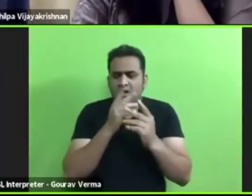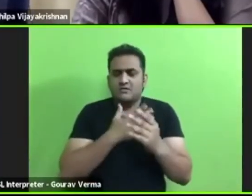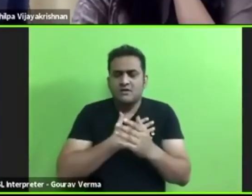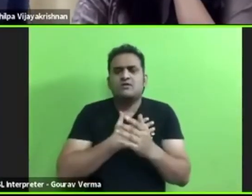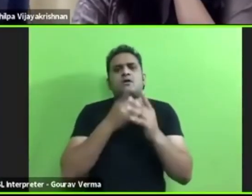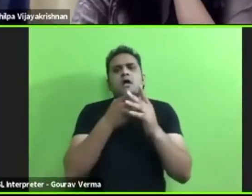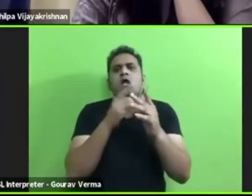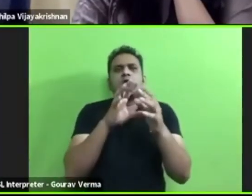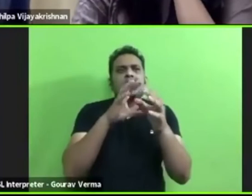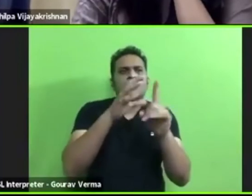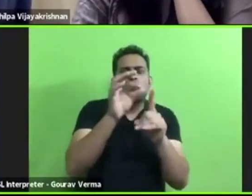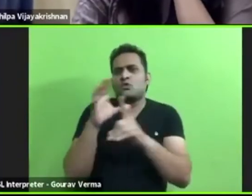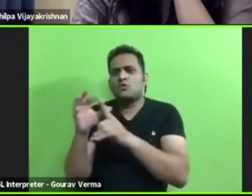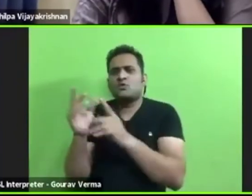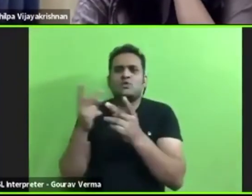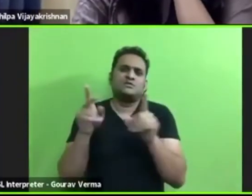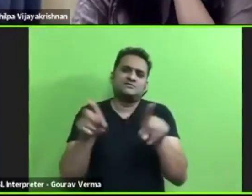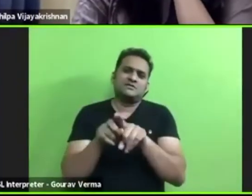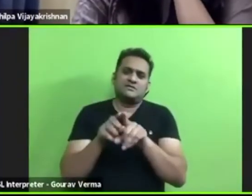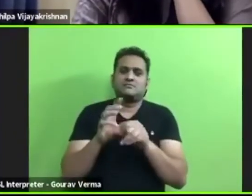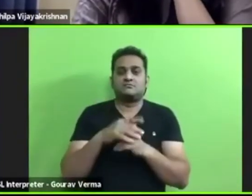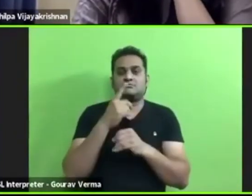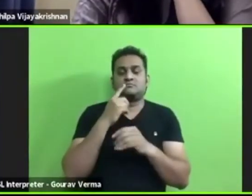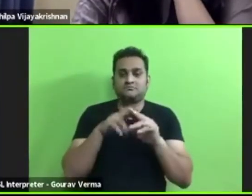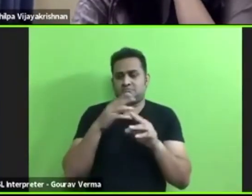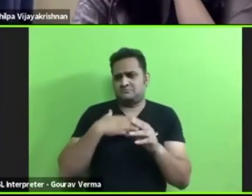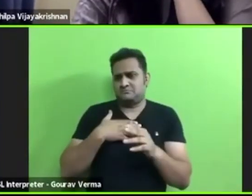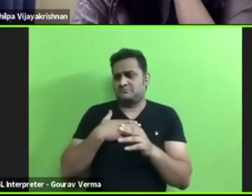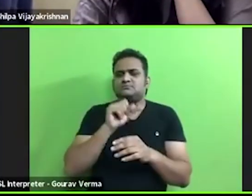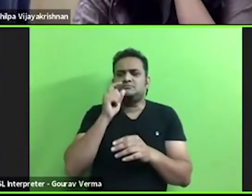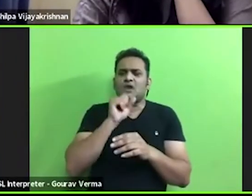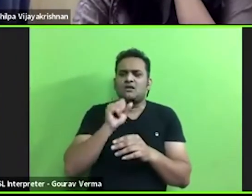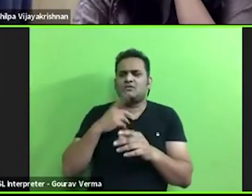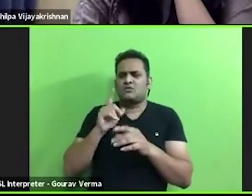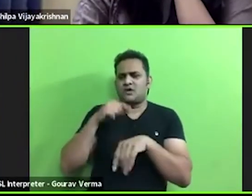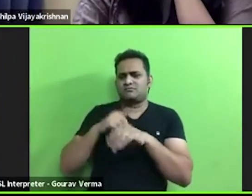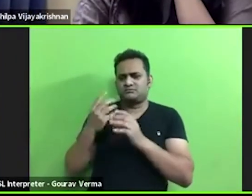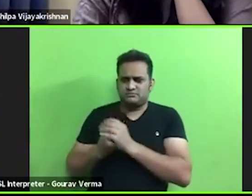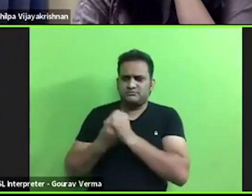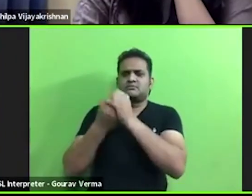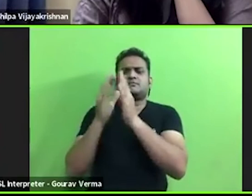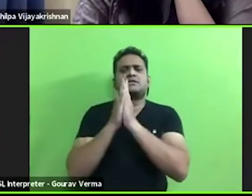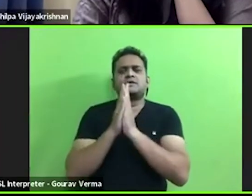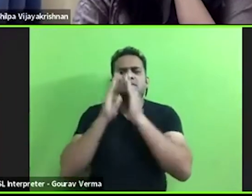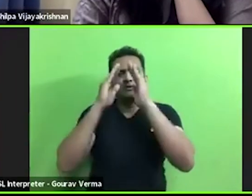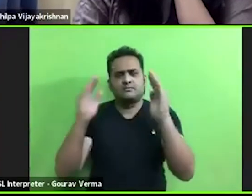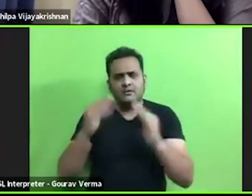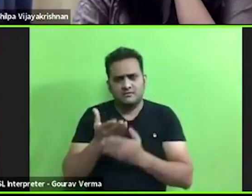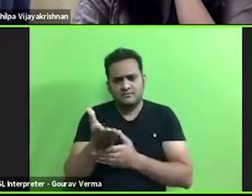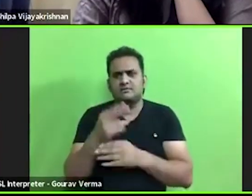performative. You are not doing it. I went with my grandparents to a temple which was